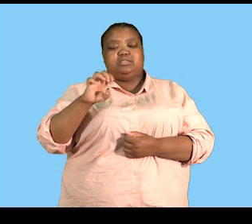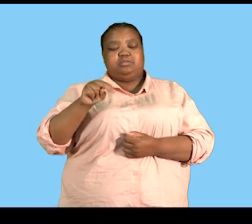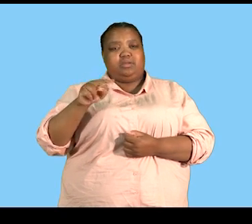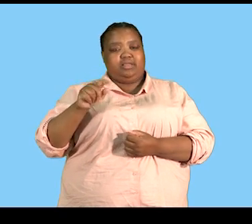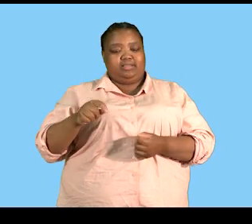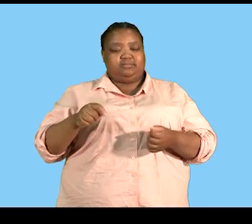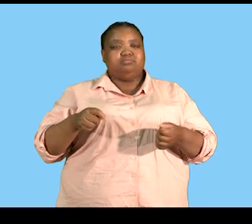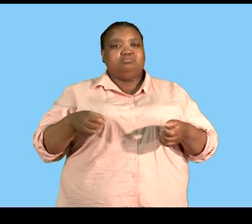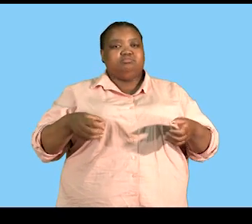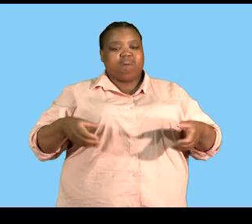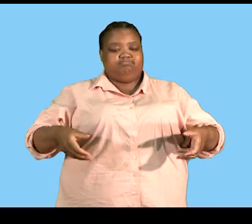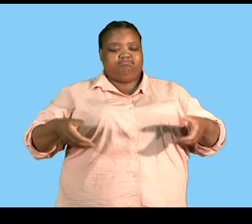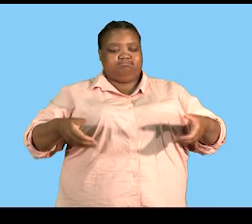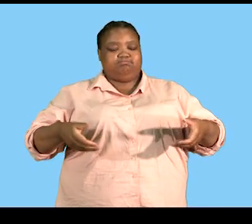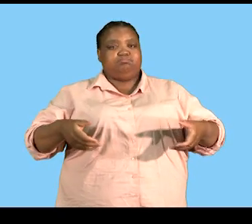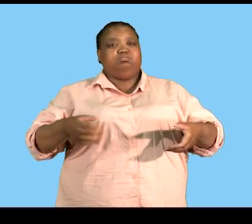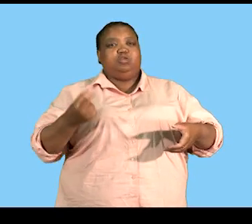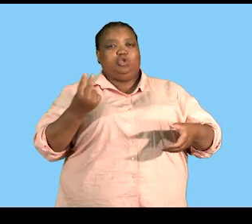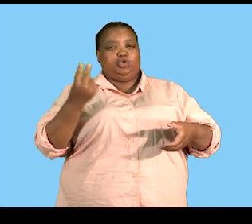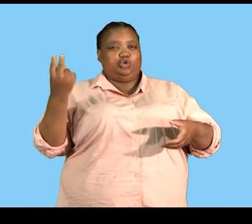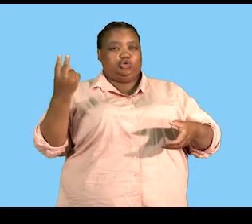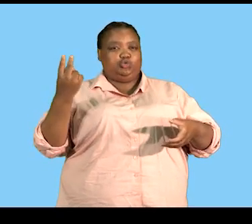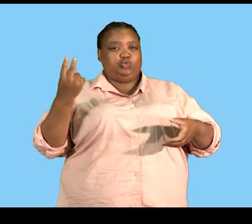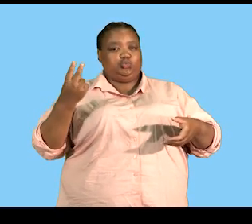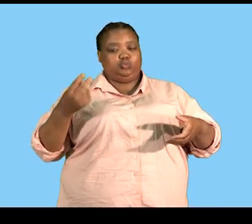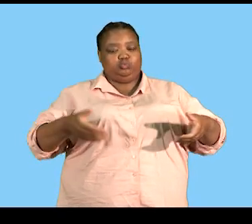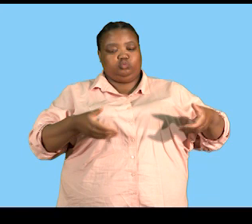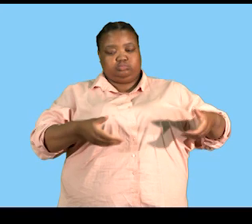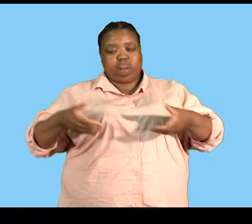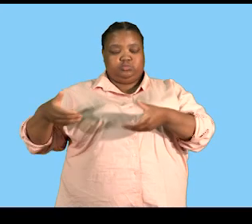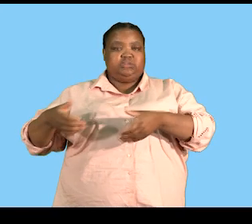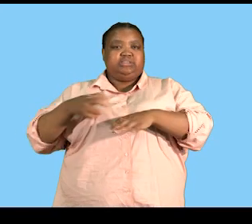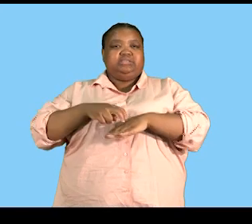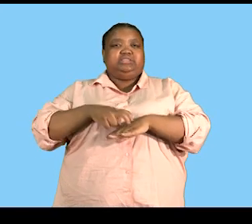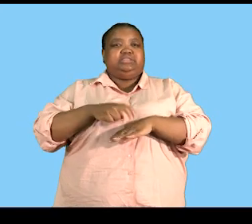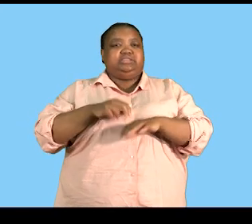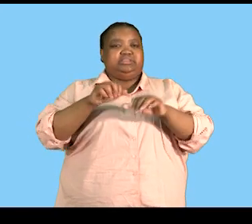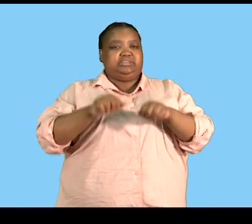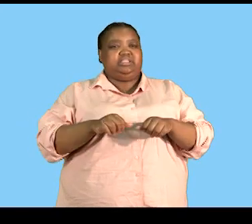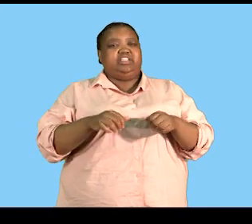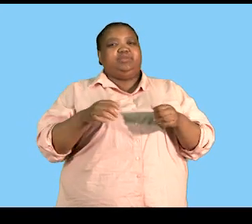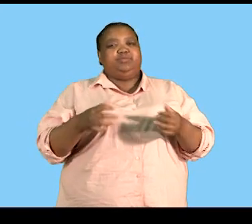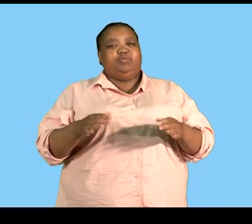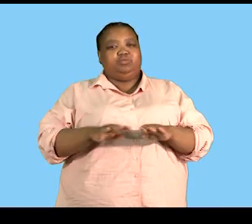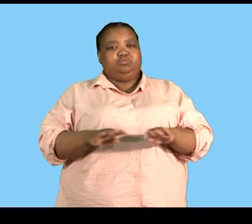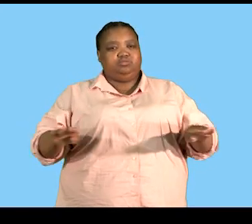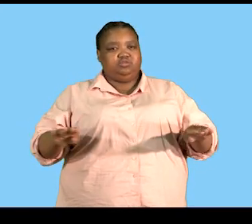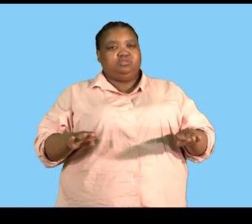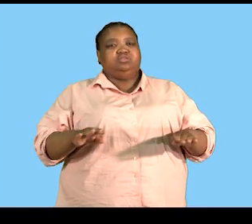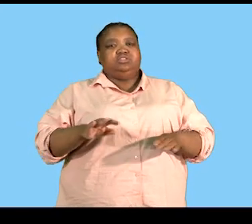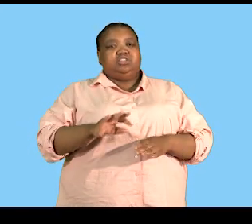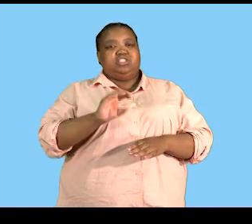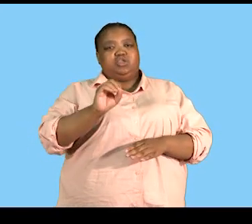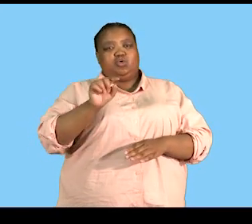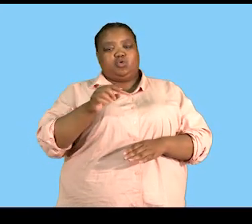for a concrete slab of 0.3 meters cubed. How many bags of